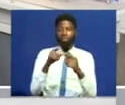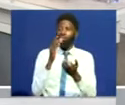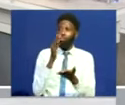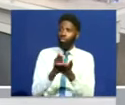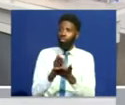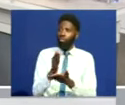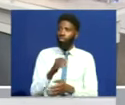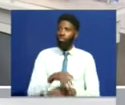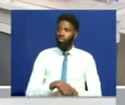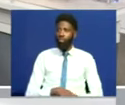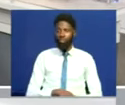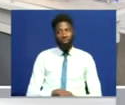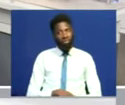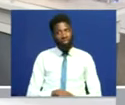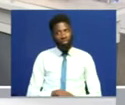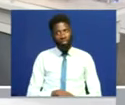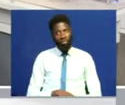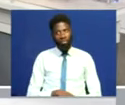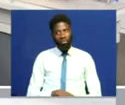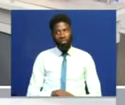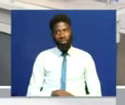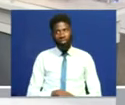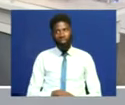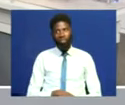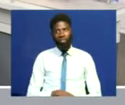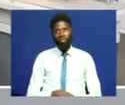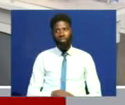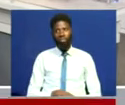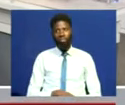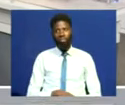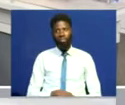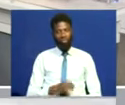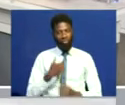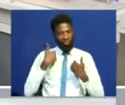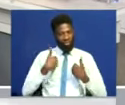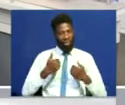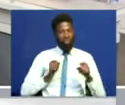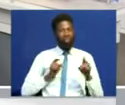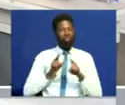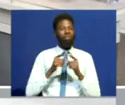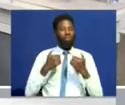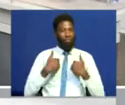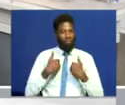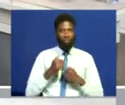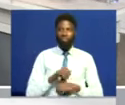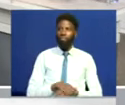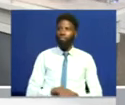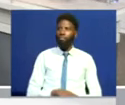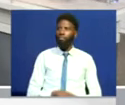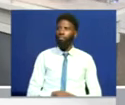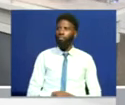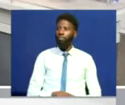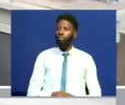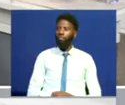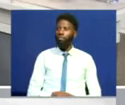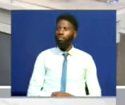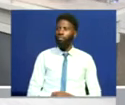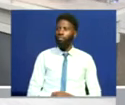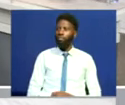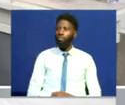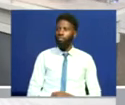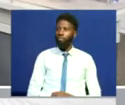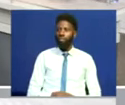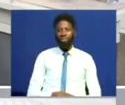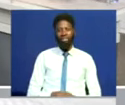it is not disingenuous, and you. Yeah, no, it's not disingenuous because I have sisters as well. Mm-hmm. It's very genuine. Yeah, I too take the